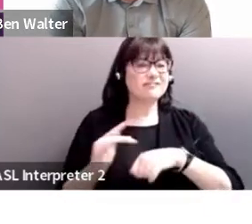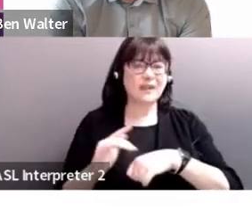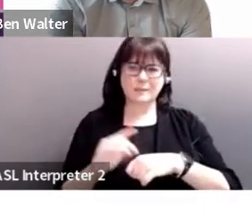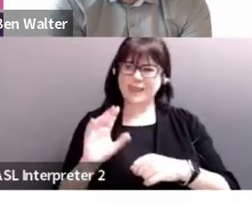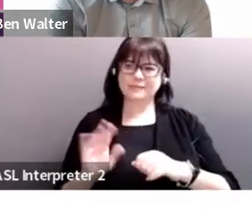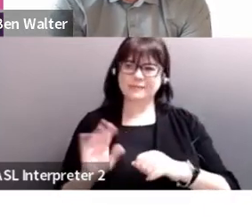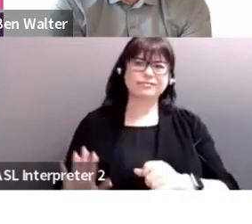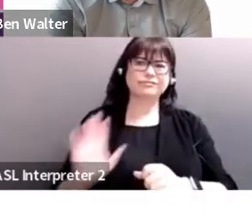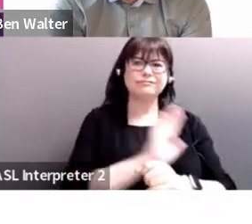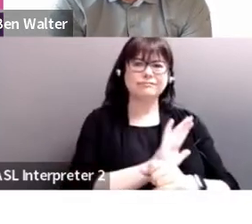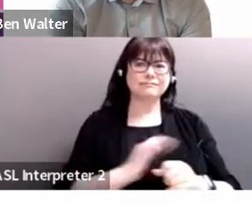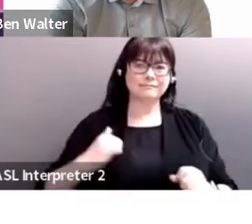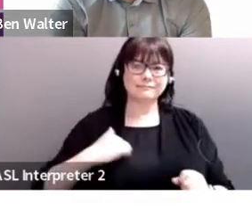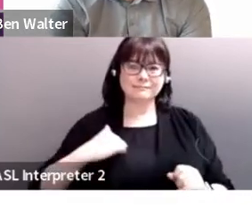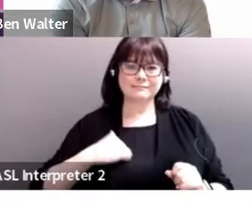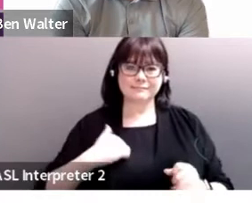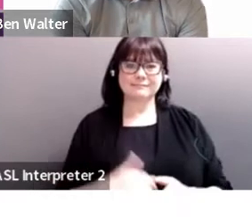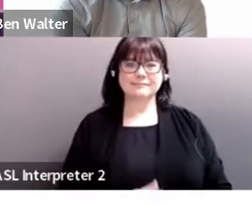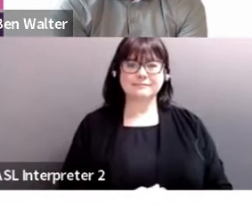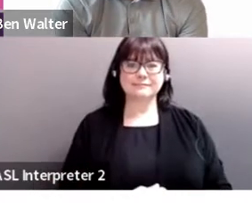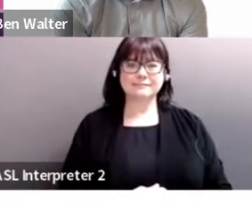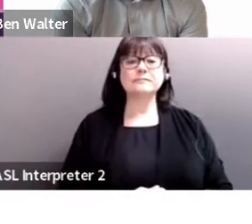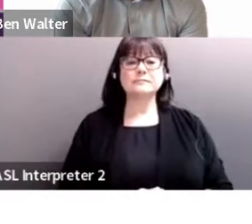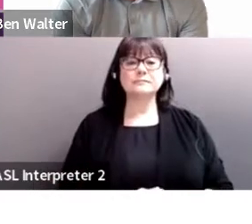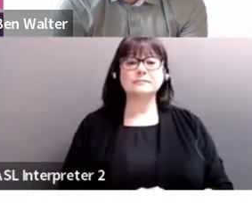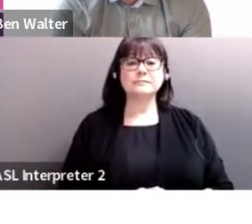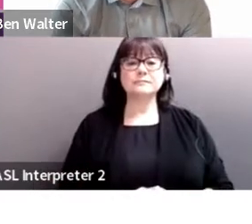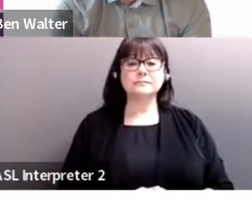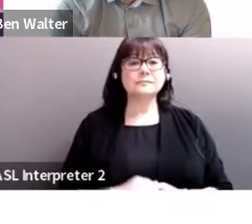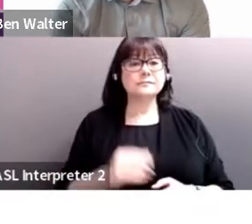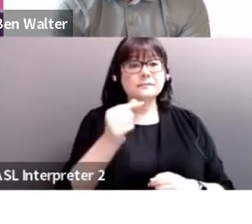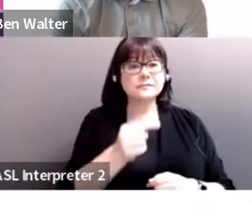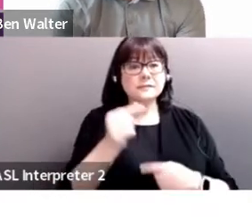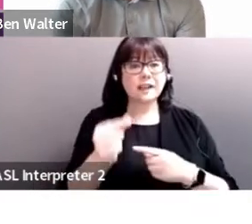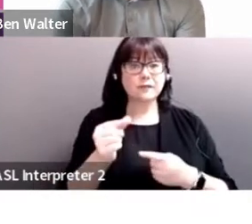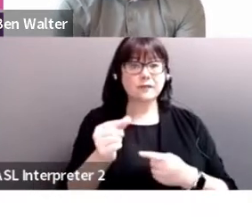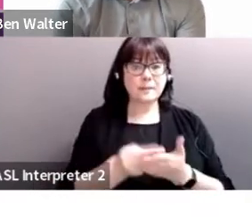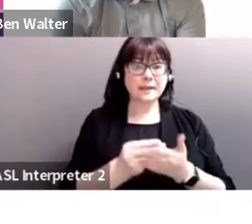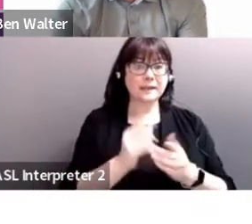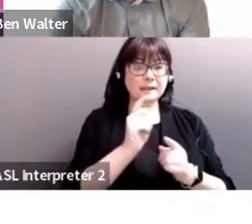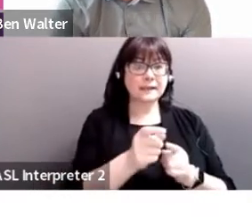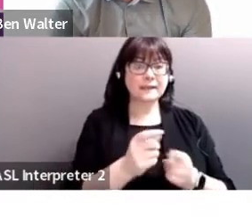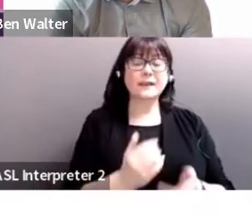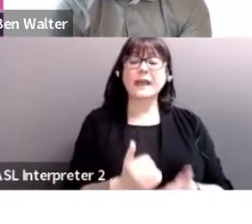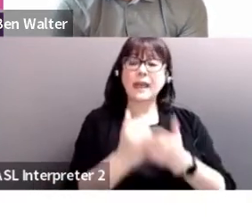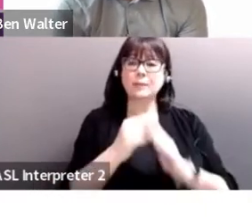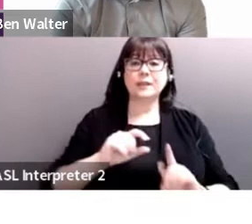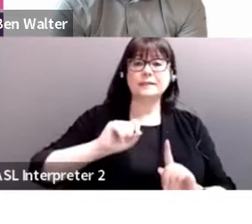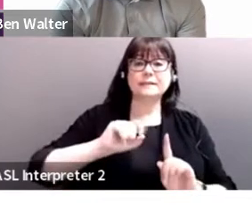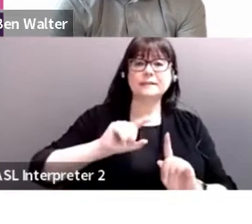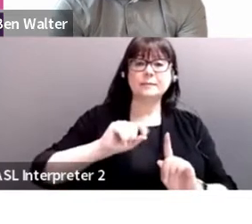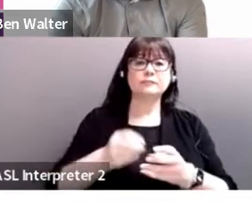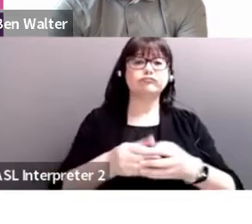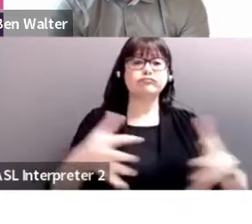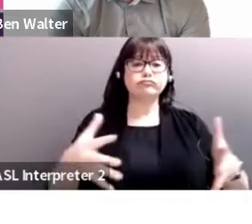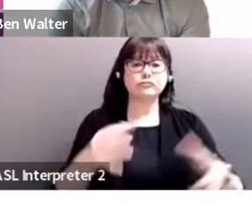are, but definitely, like, using grants, the government can stimulate job growth, they can stimulate export growth, they can